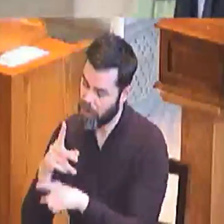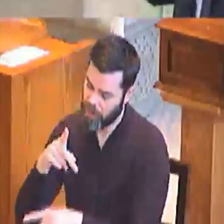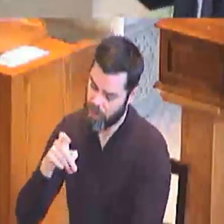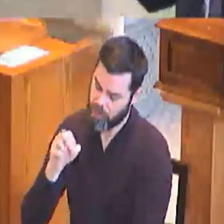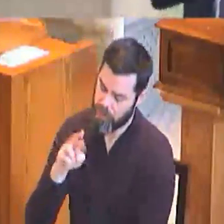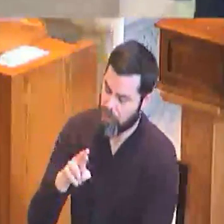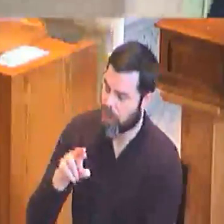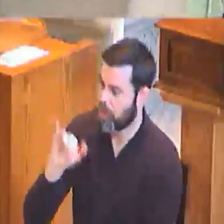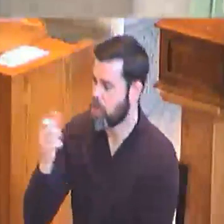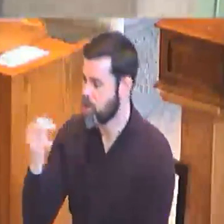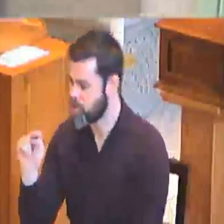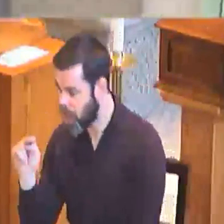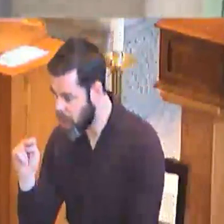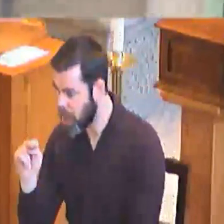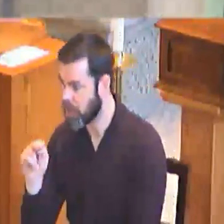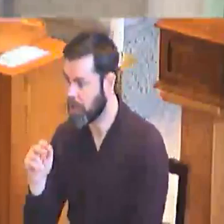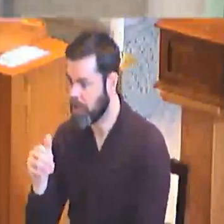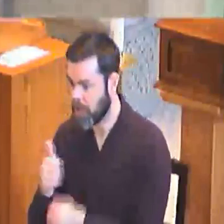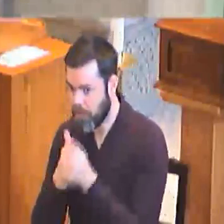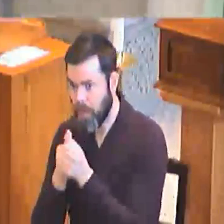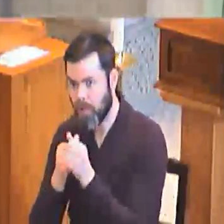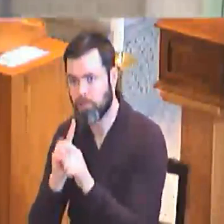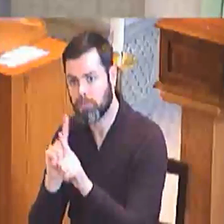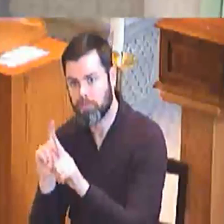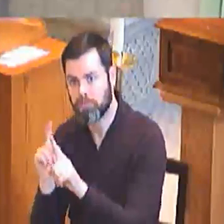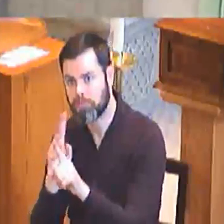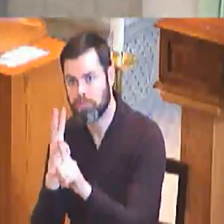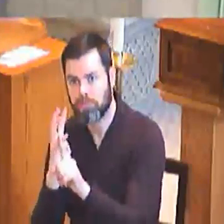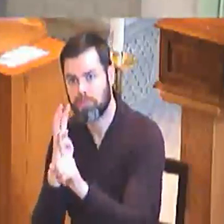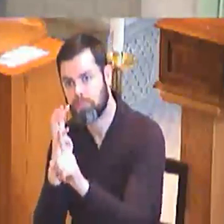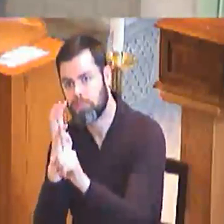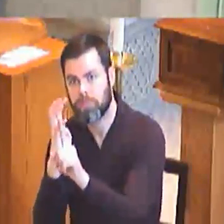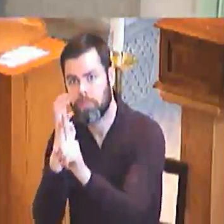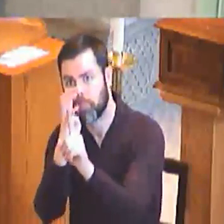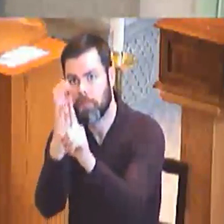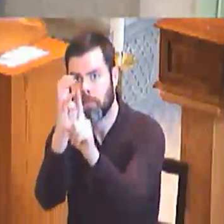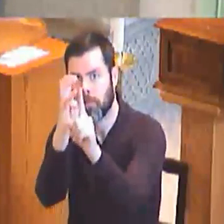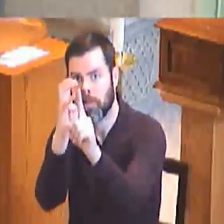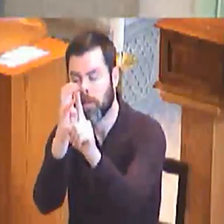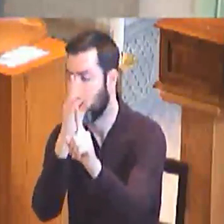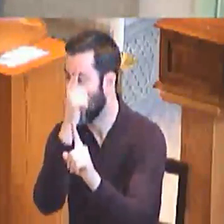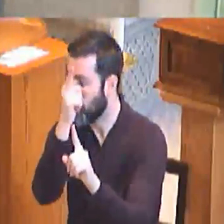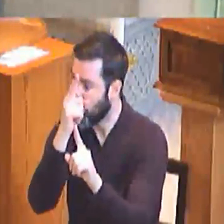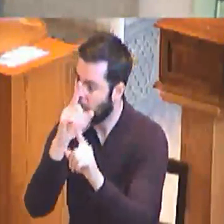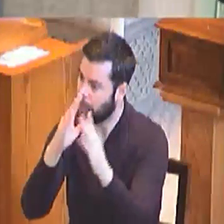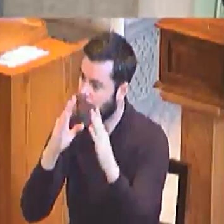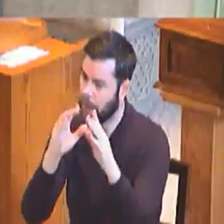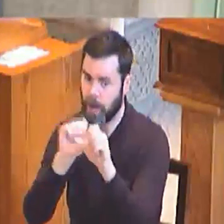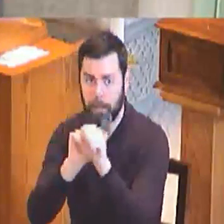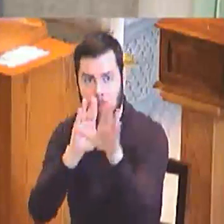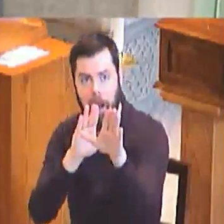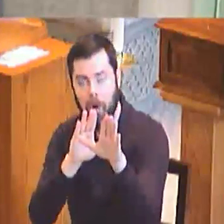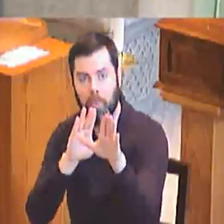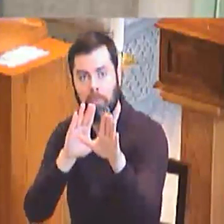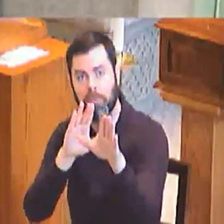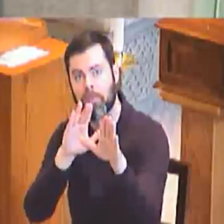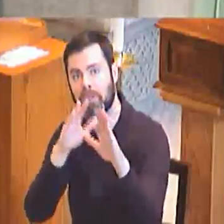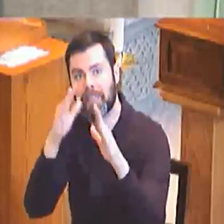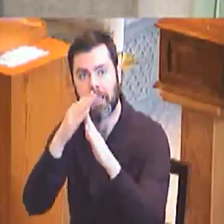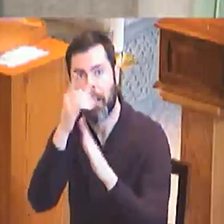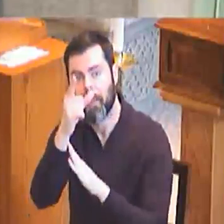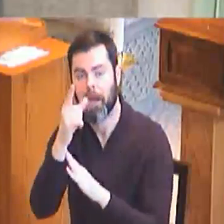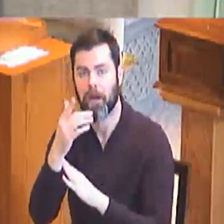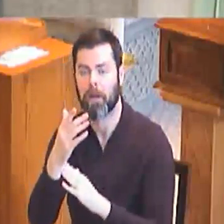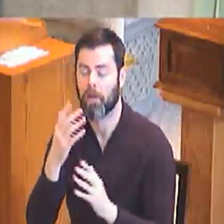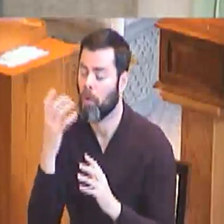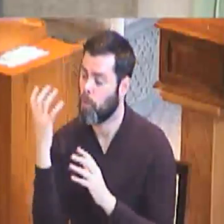him to the top of the mountain. And there on the mountaintop, he had quite an experience, and so did Peter and